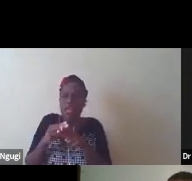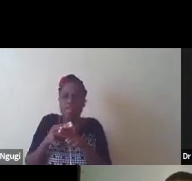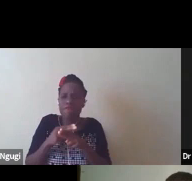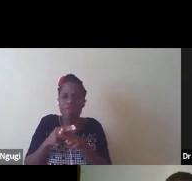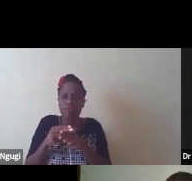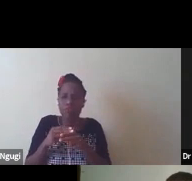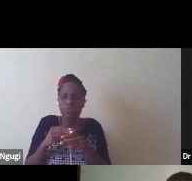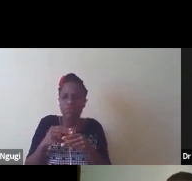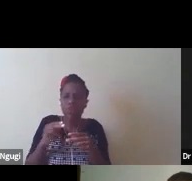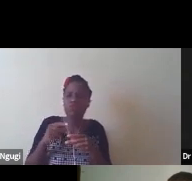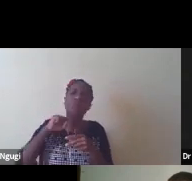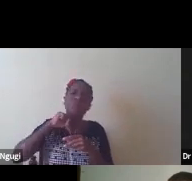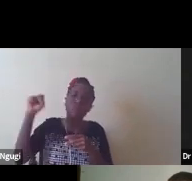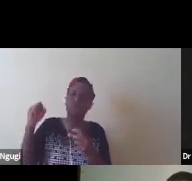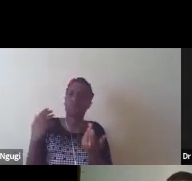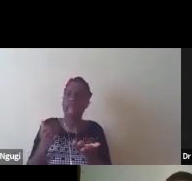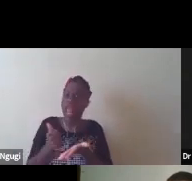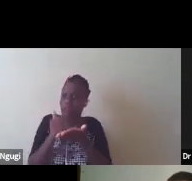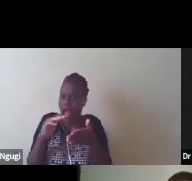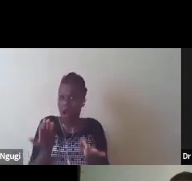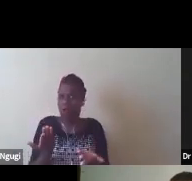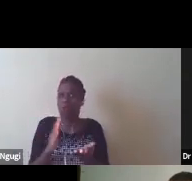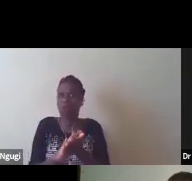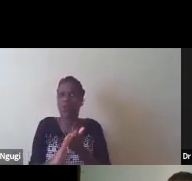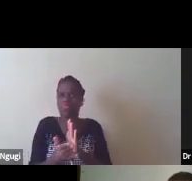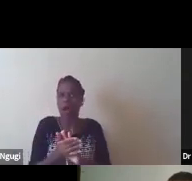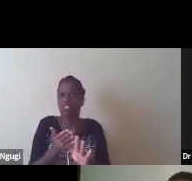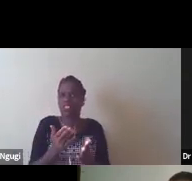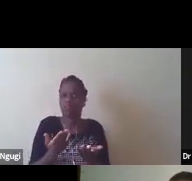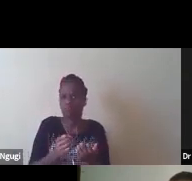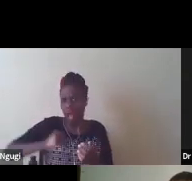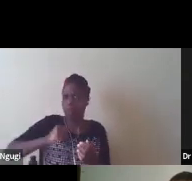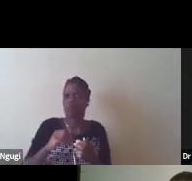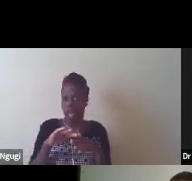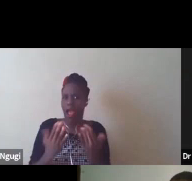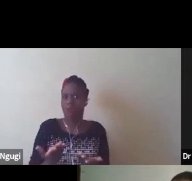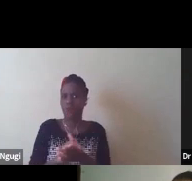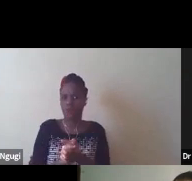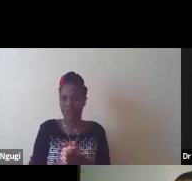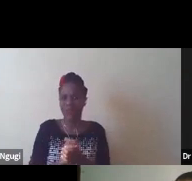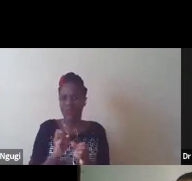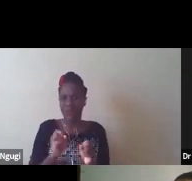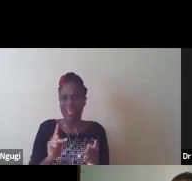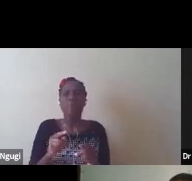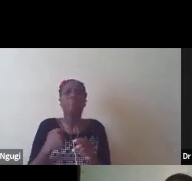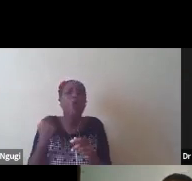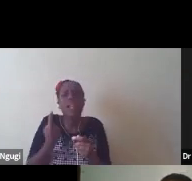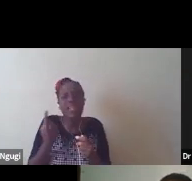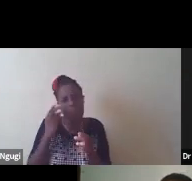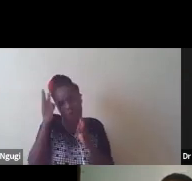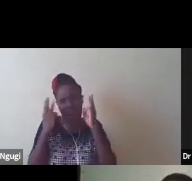it's just as a disclaimer there. Do not feel you have to answer. I'm more keen to learn from your representations. It just puzzles me. That is